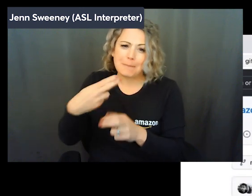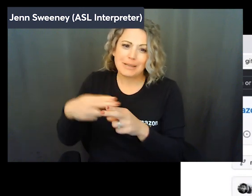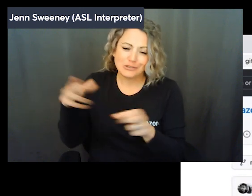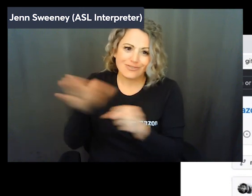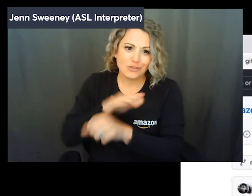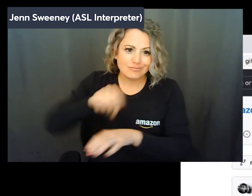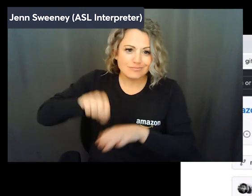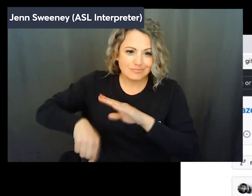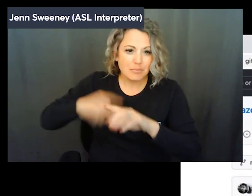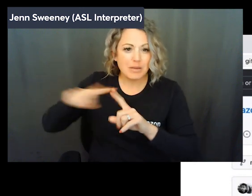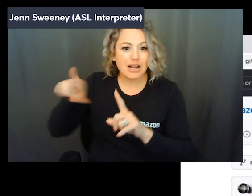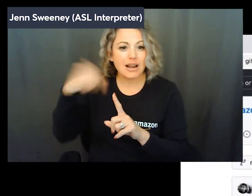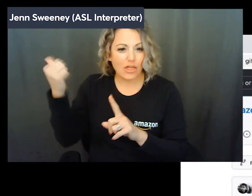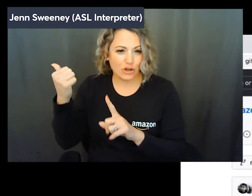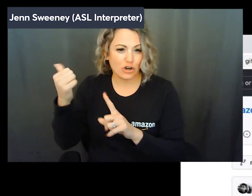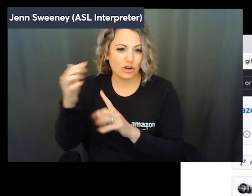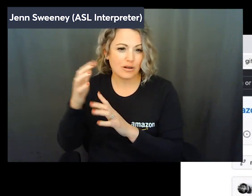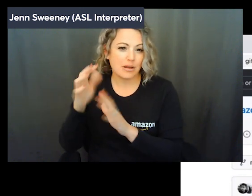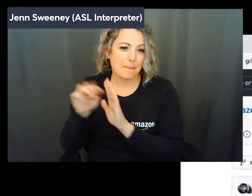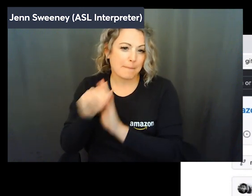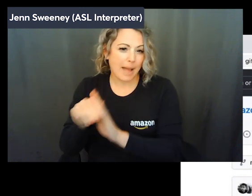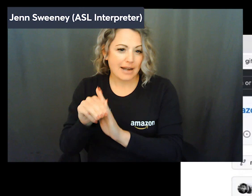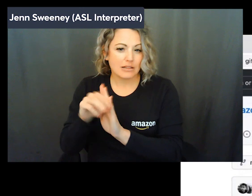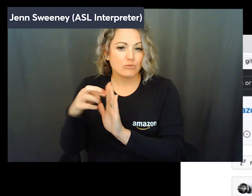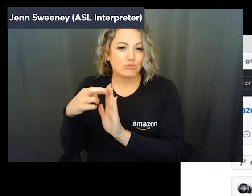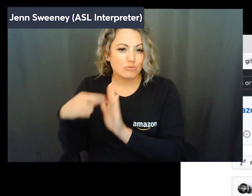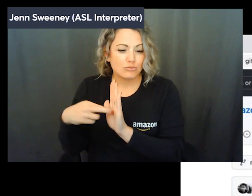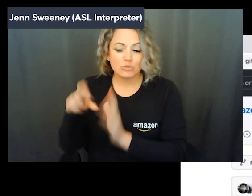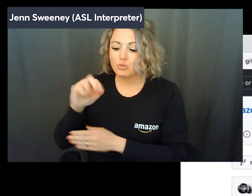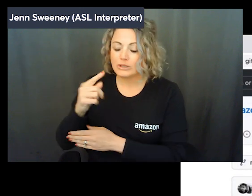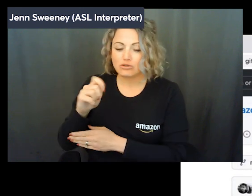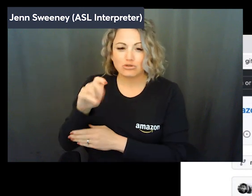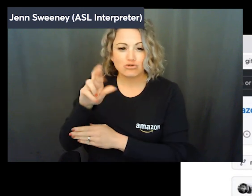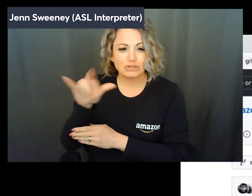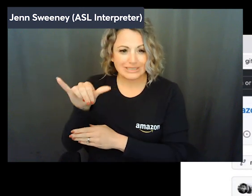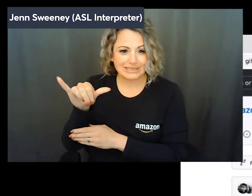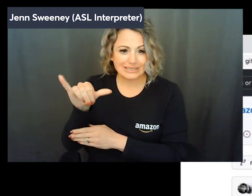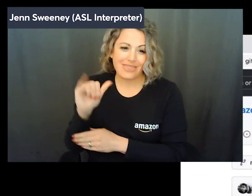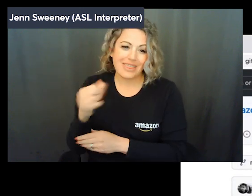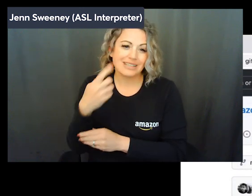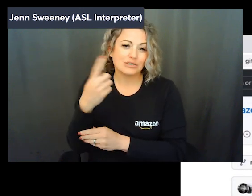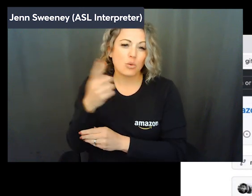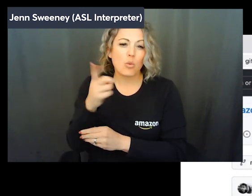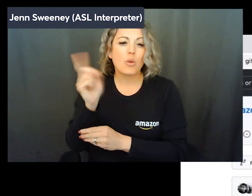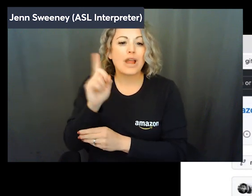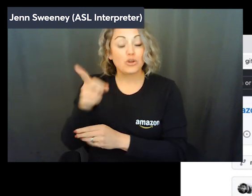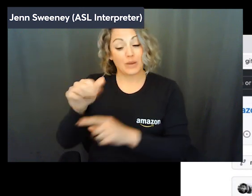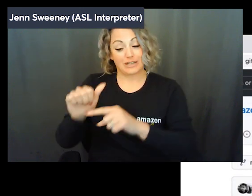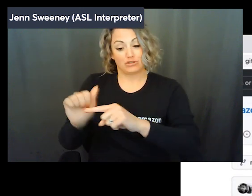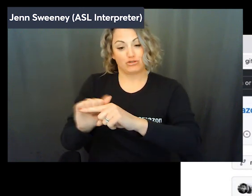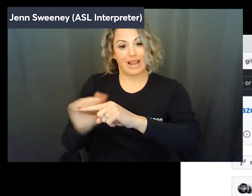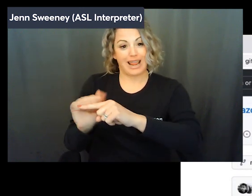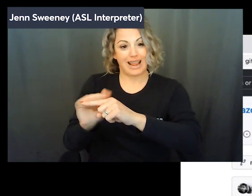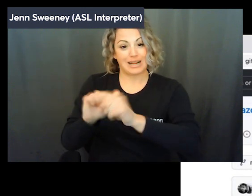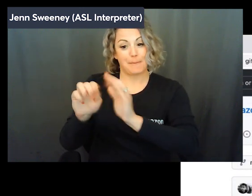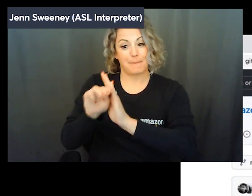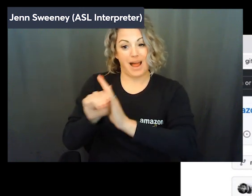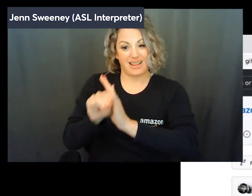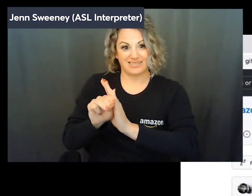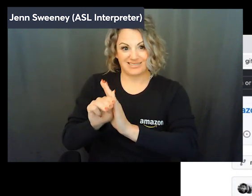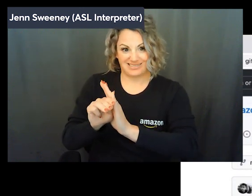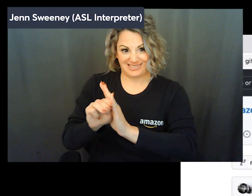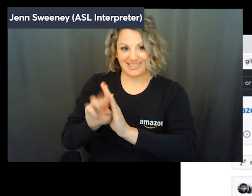new feature is Model Registry. For those of you that are familiar, Model Registry is just a place where you can dump trained models and directly deploy from